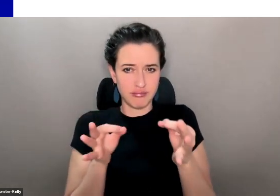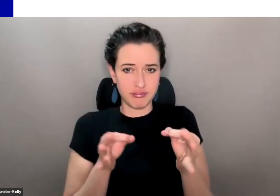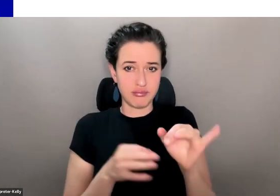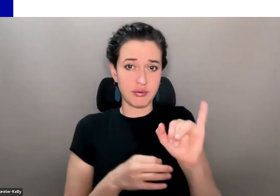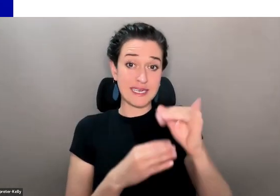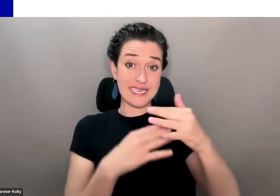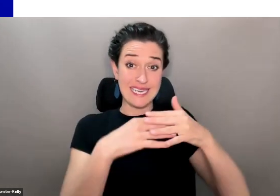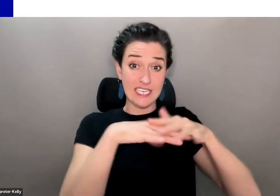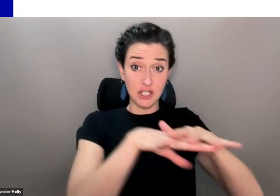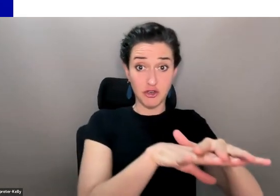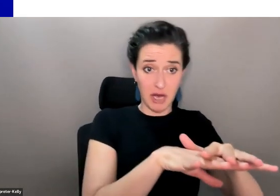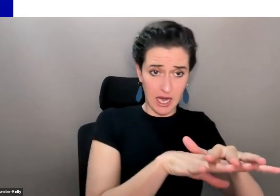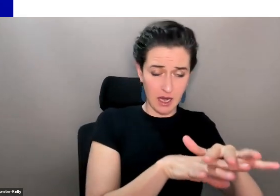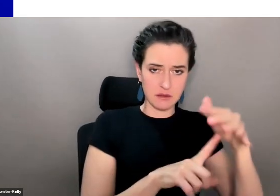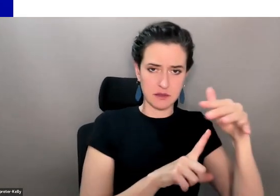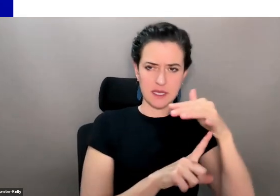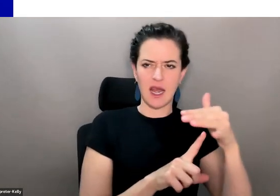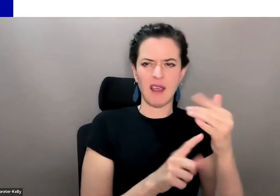include a non-exhaustive list